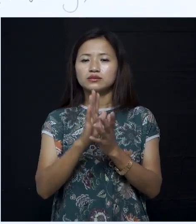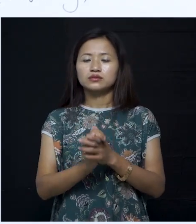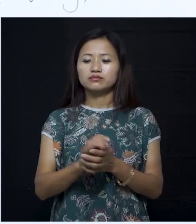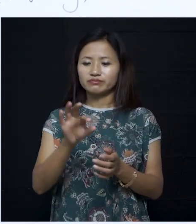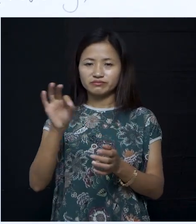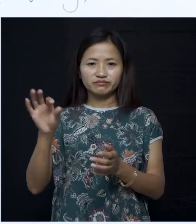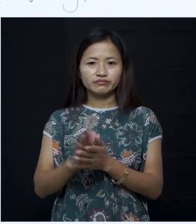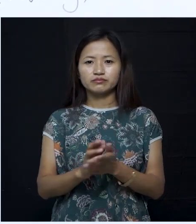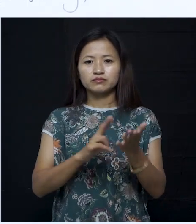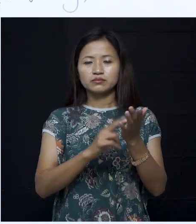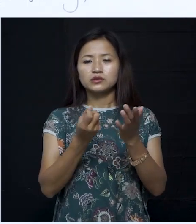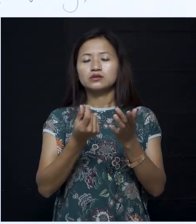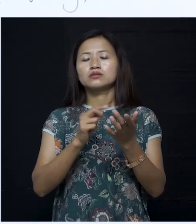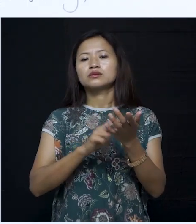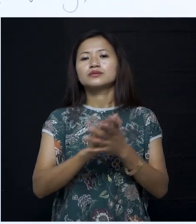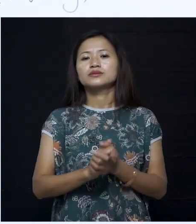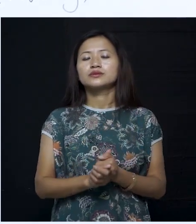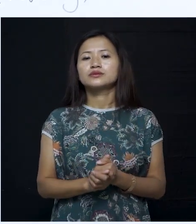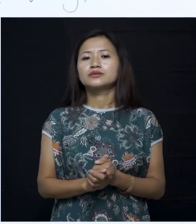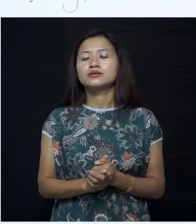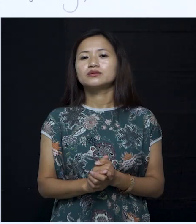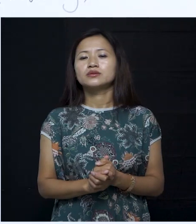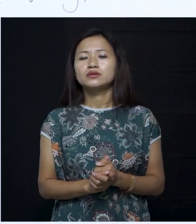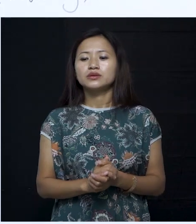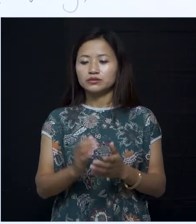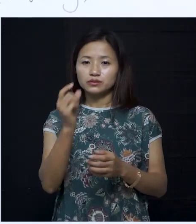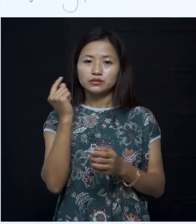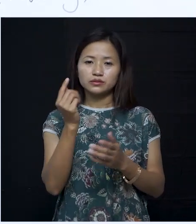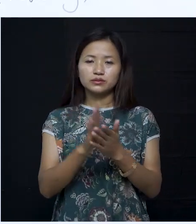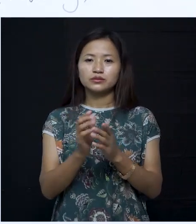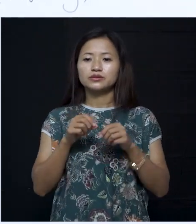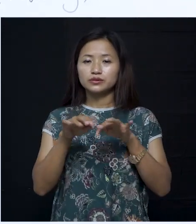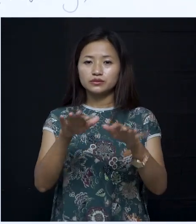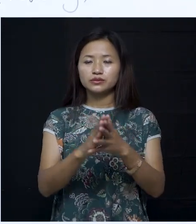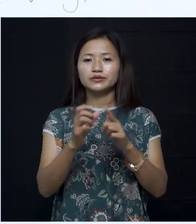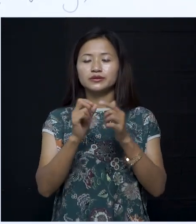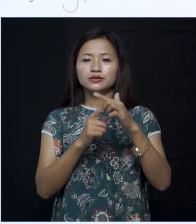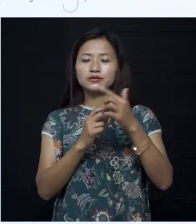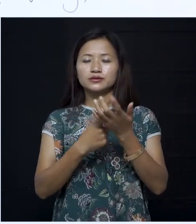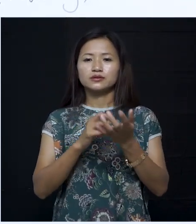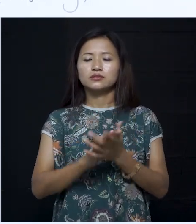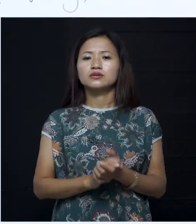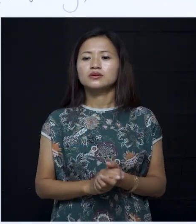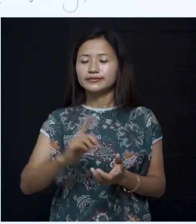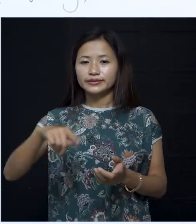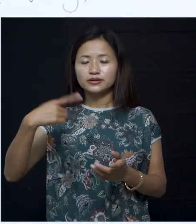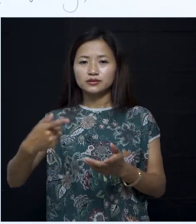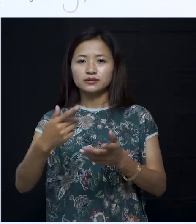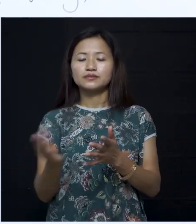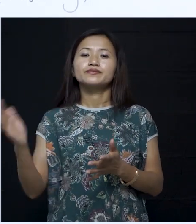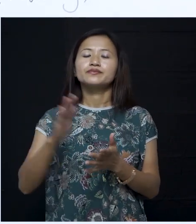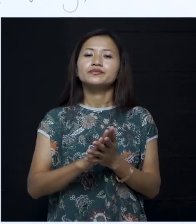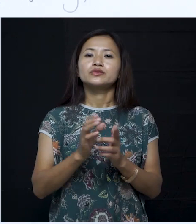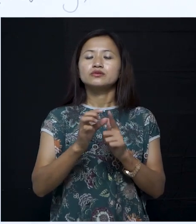noun, okay? In those cases, you will use the distributive determiner. And the next one comes the demonstratives, okay?